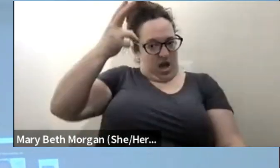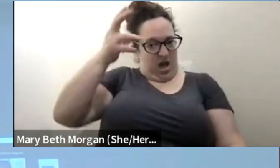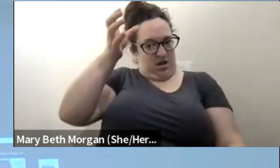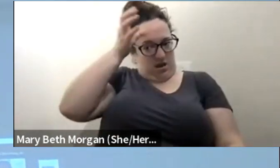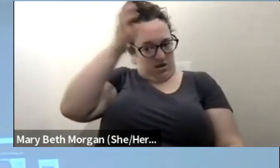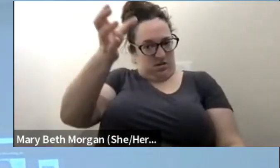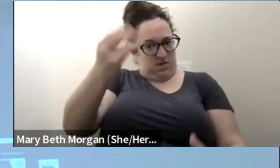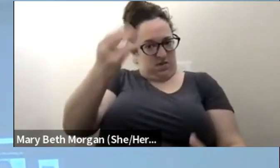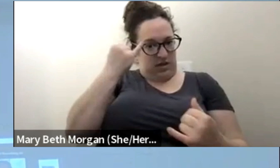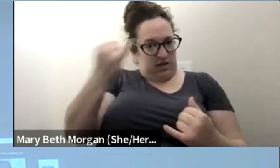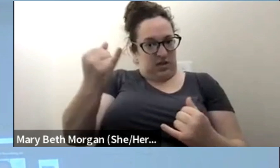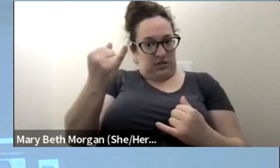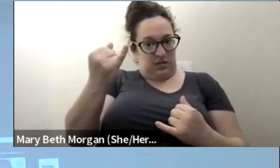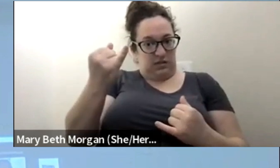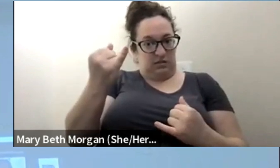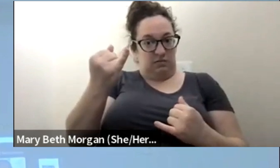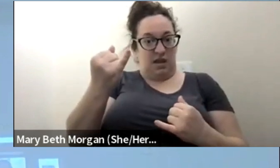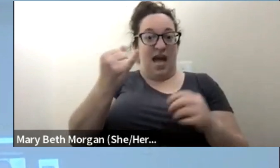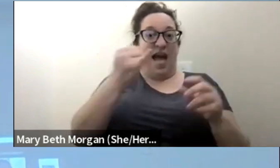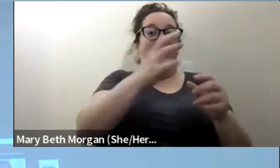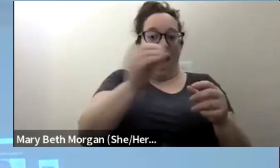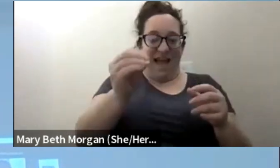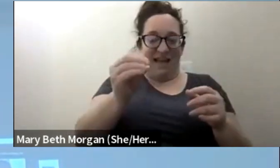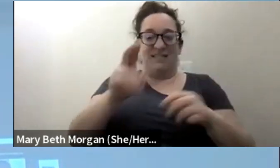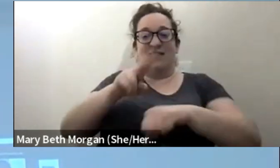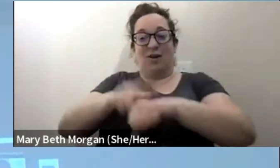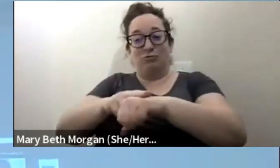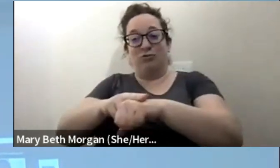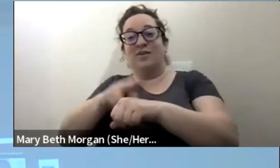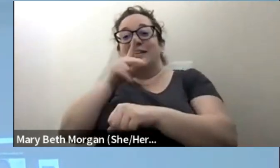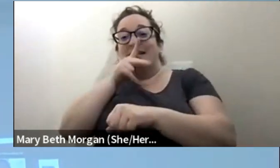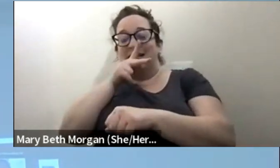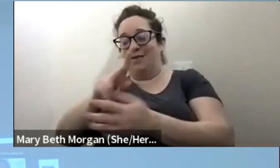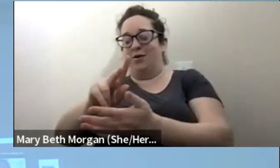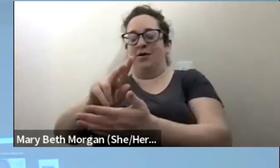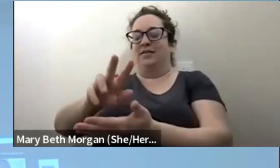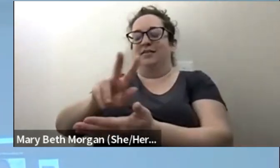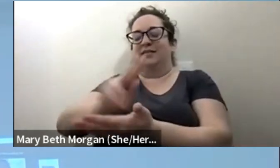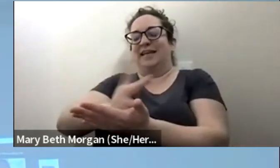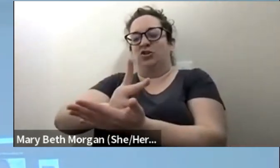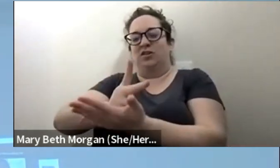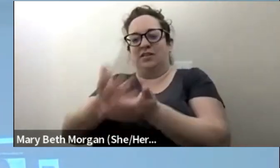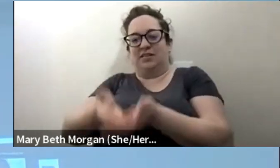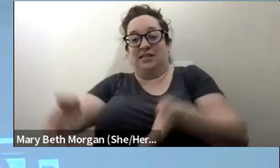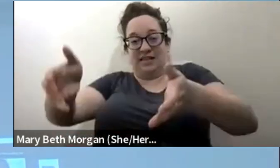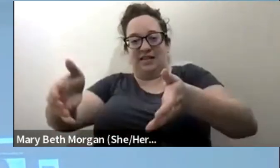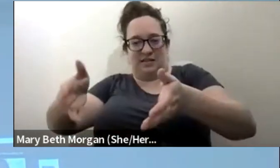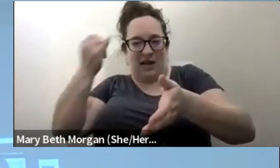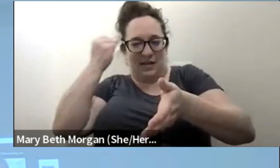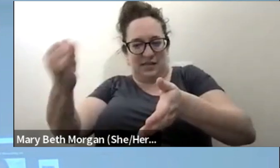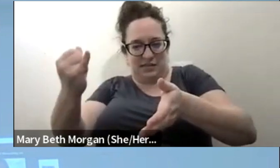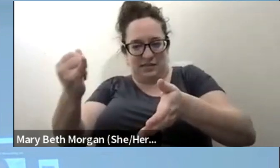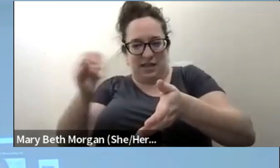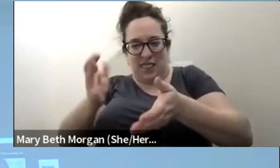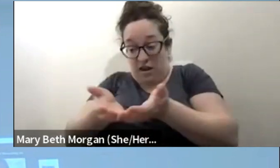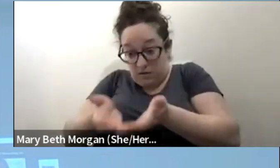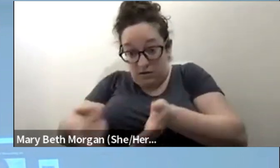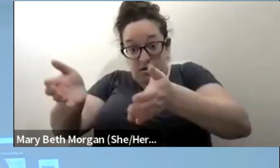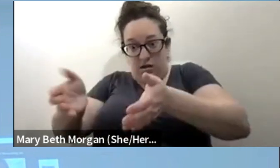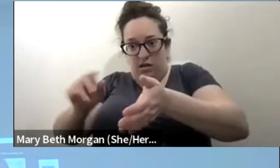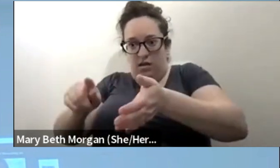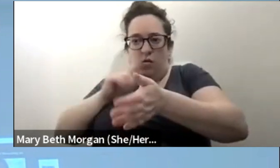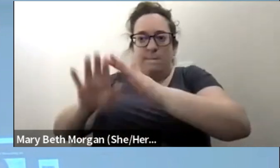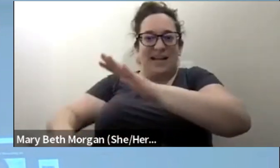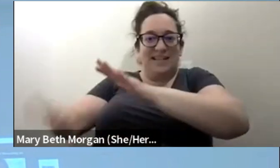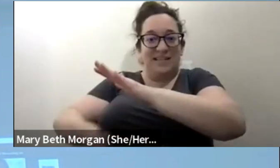It really accommodates high concept ideas as well as naturalistic kitchen sink ideas. Shakespeare's really